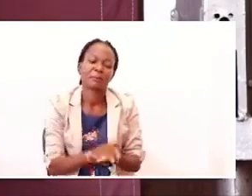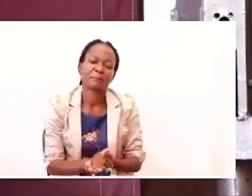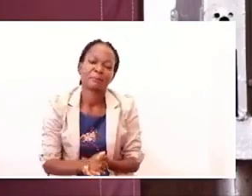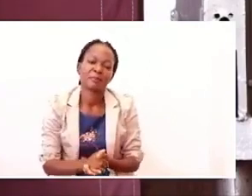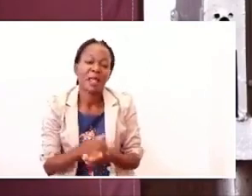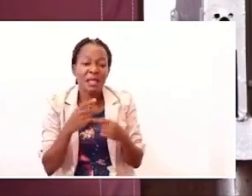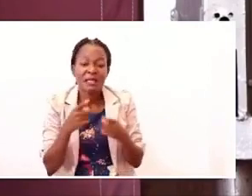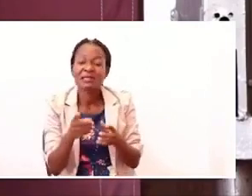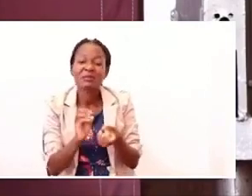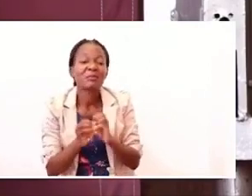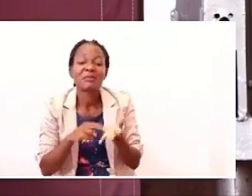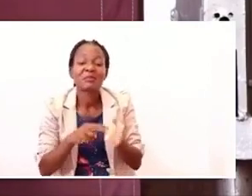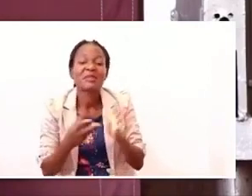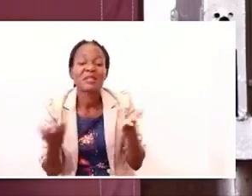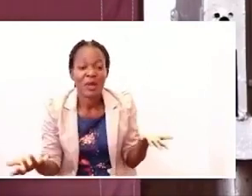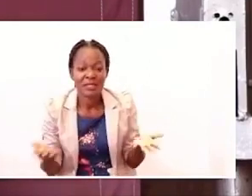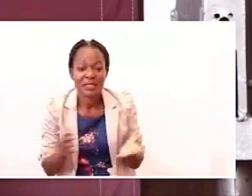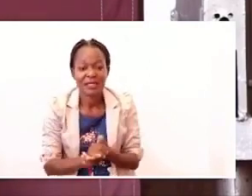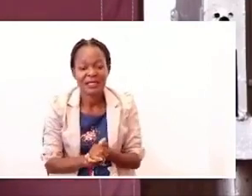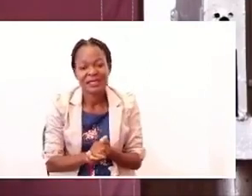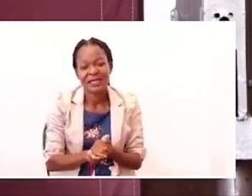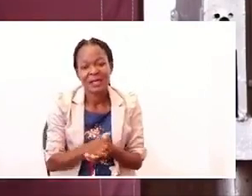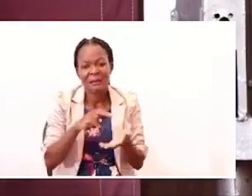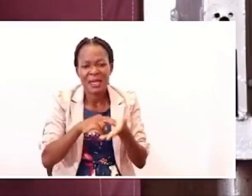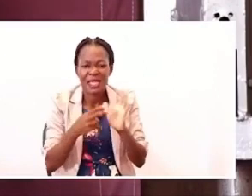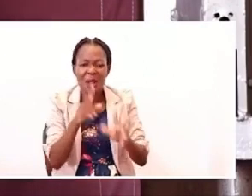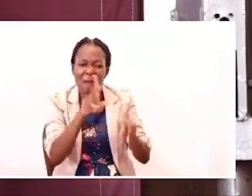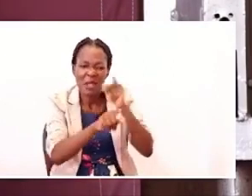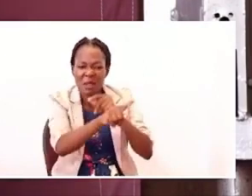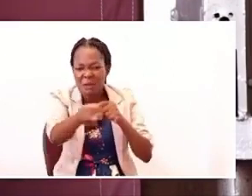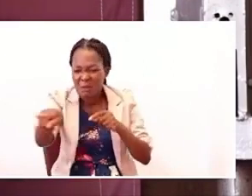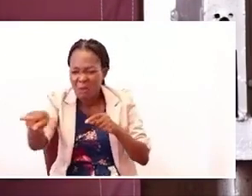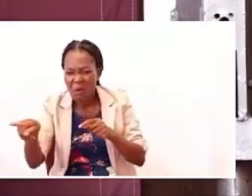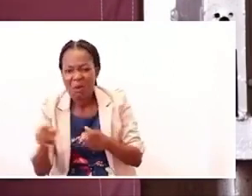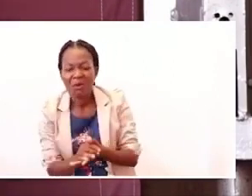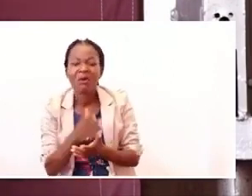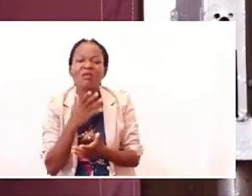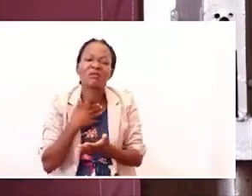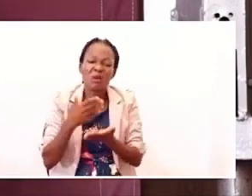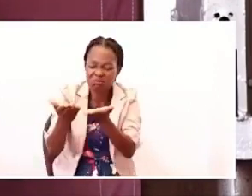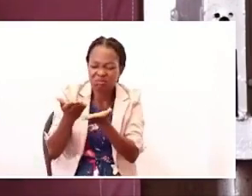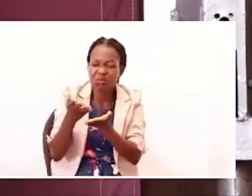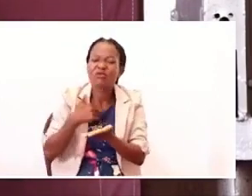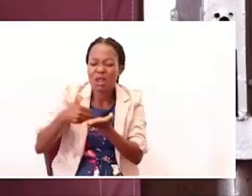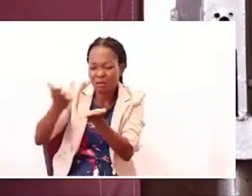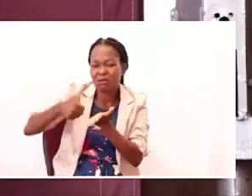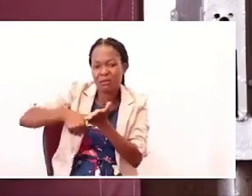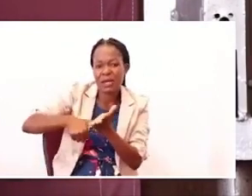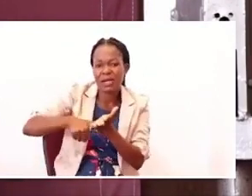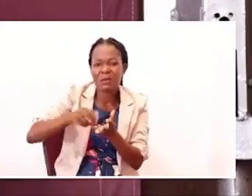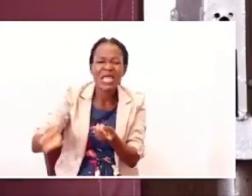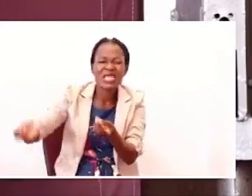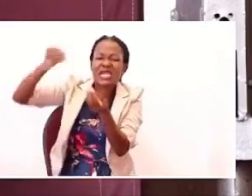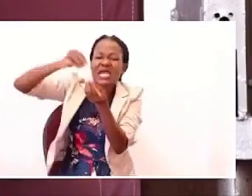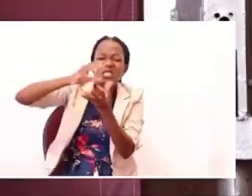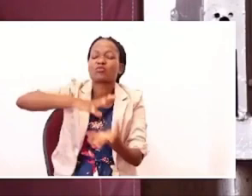What this does is to relegate domestic citizens who are incapable of borrowing at very high interest rates to perpetual suppliers